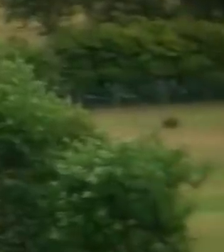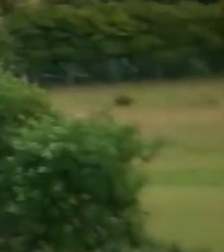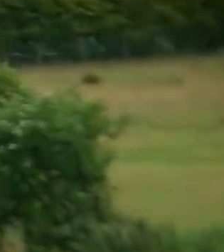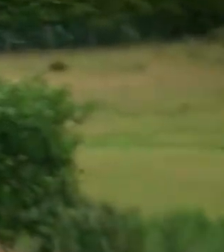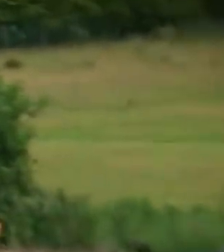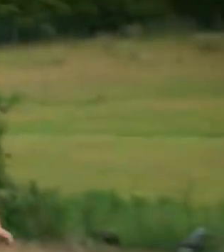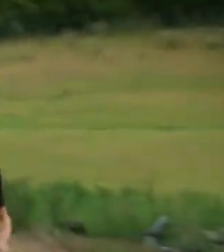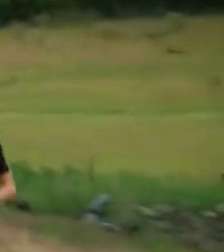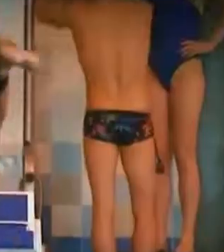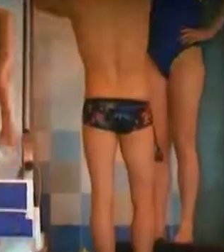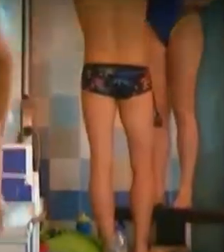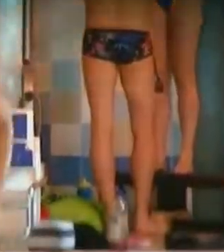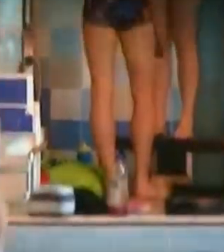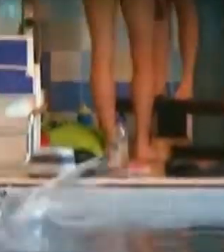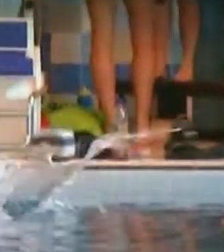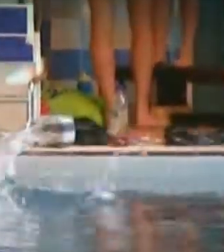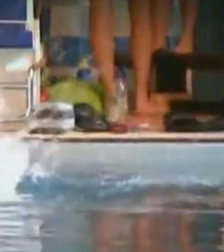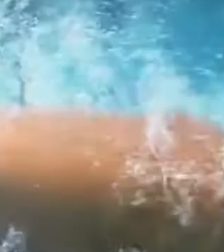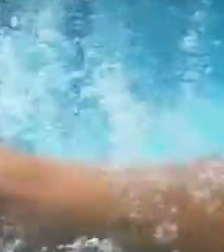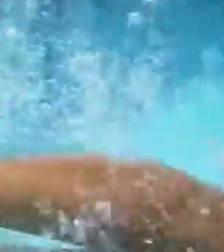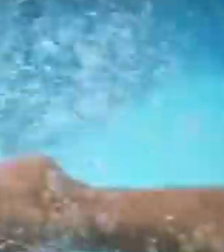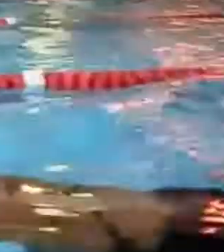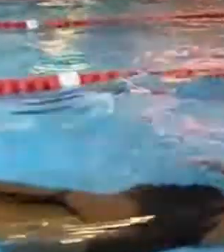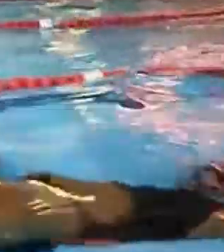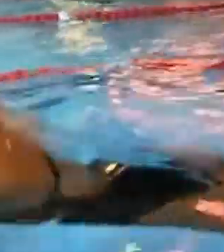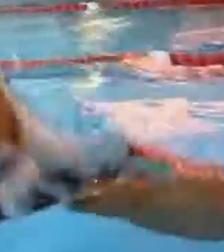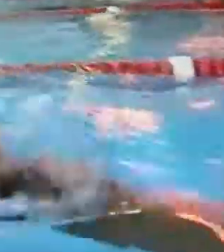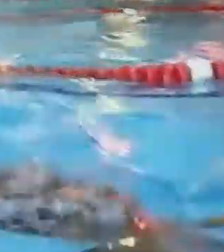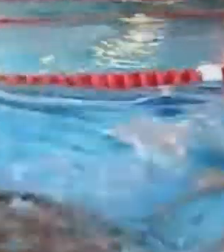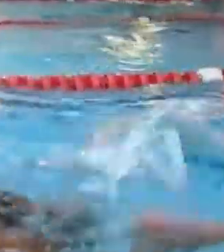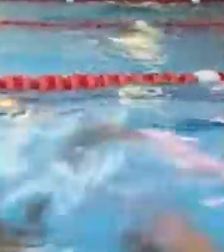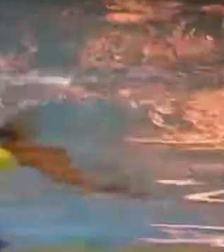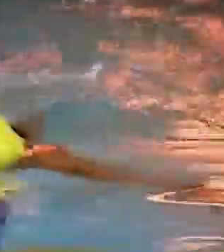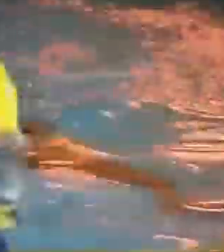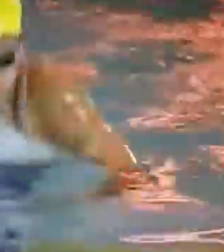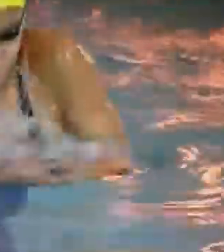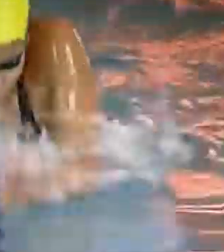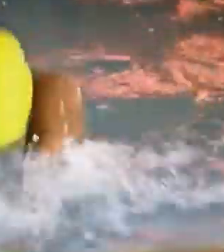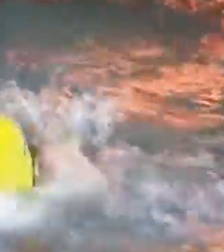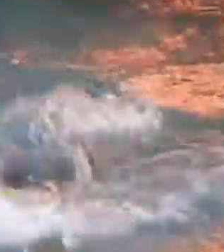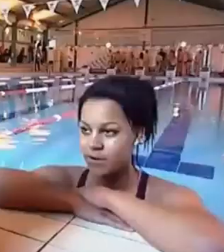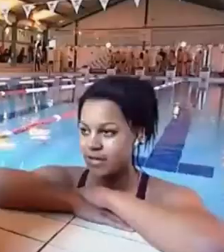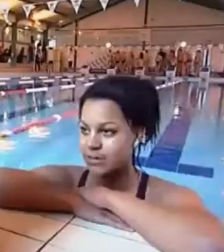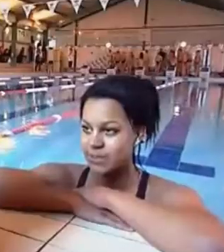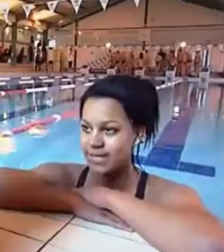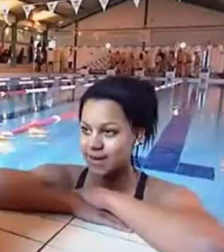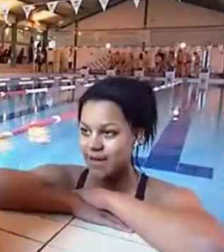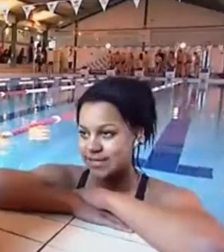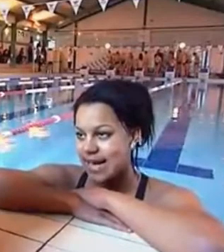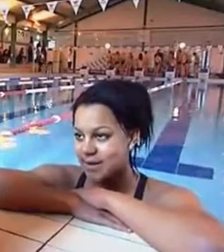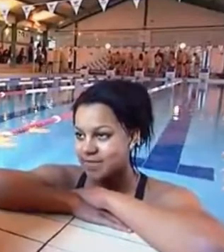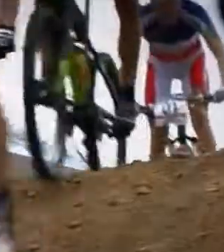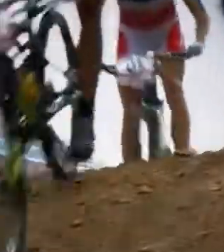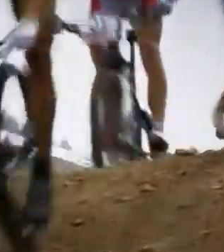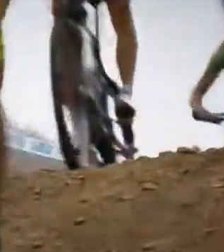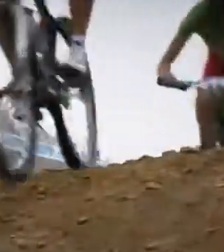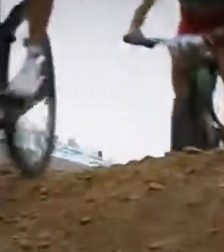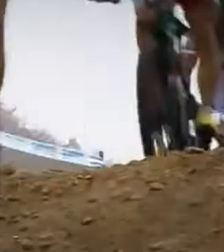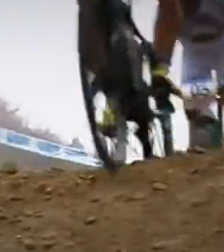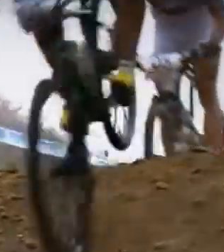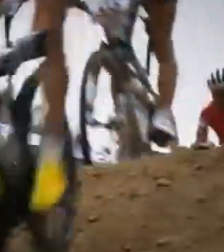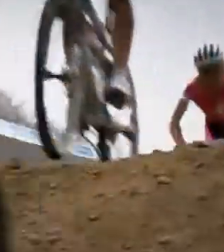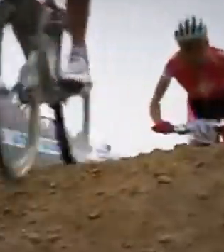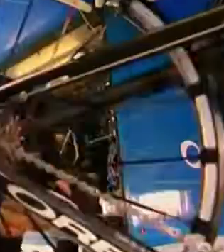and it really is a motivation. I've got so much on my plate all the time with schoolwork and training. At the moment, I'm just looking towards the end of my exams. I